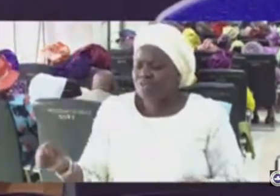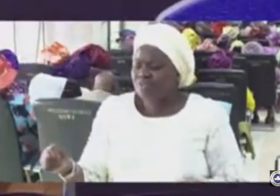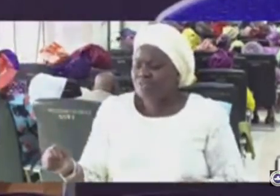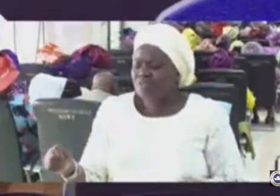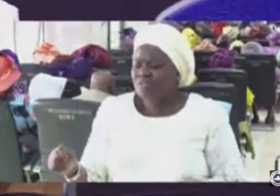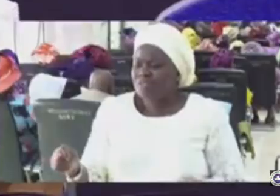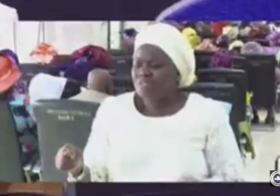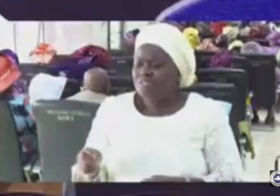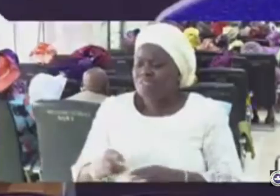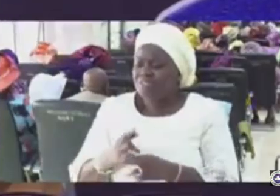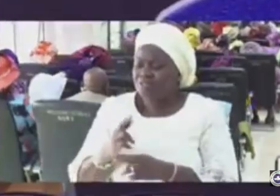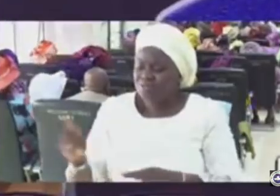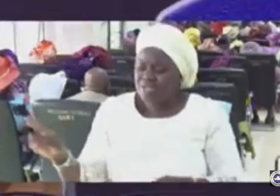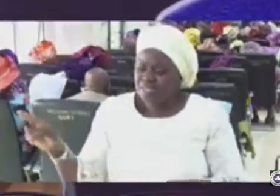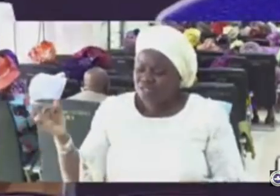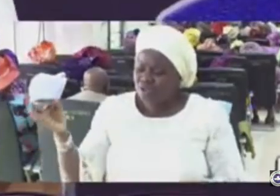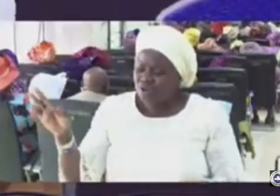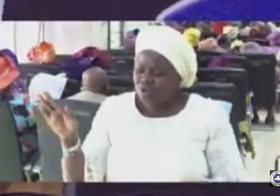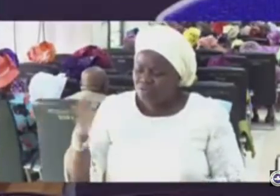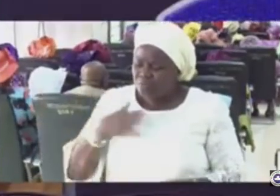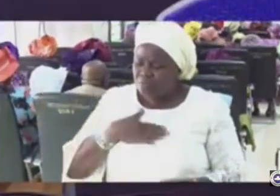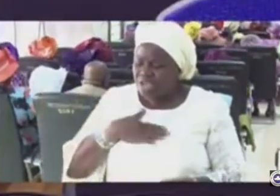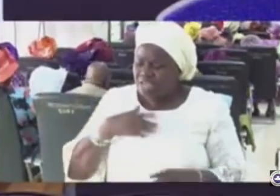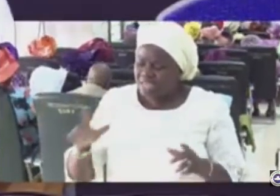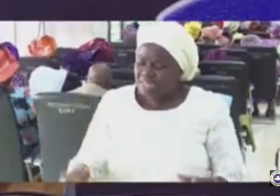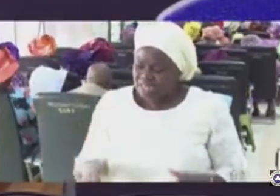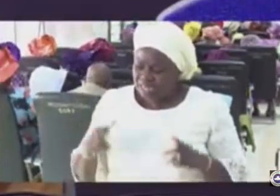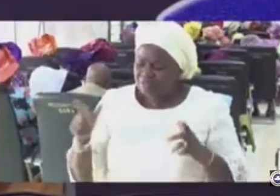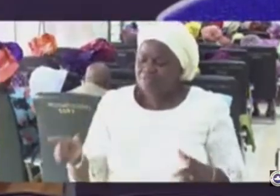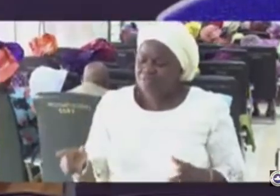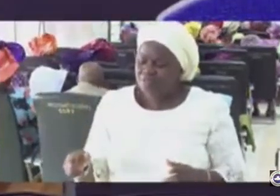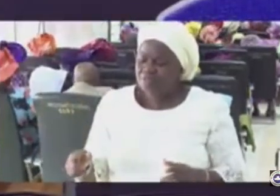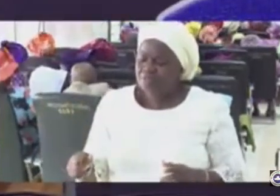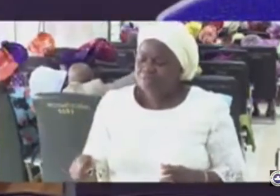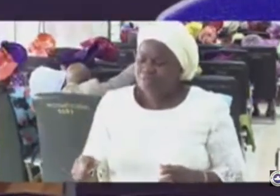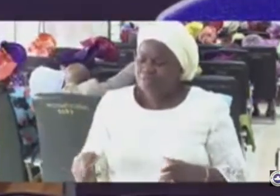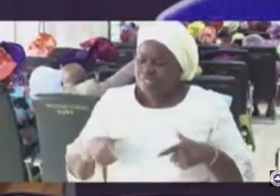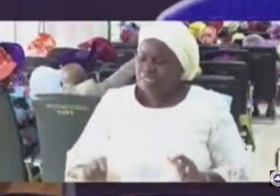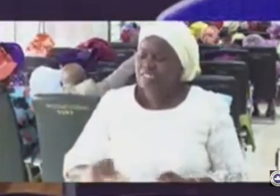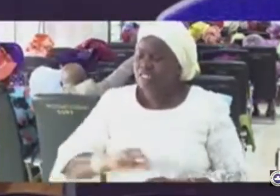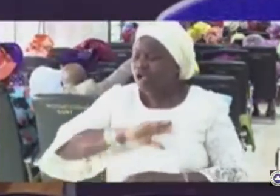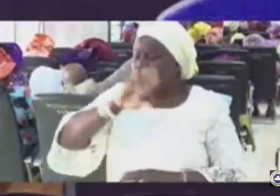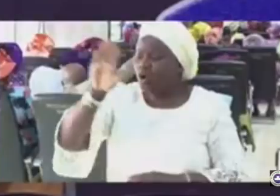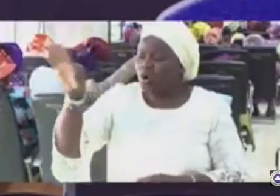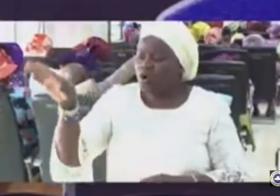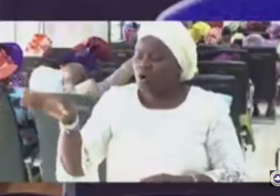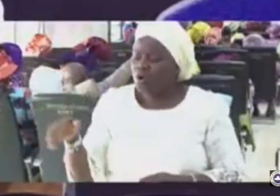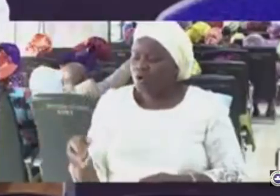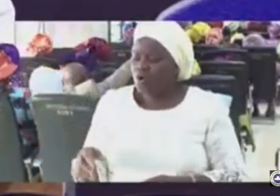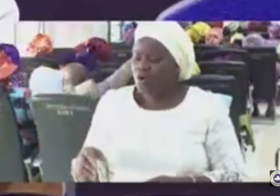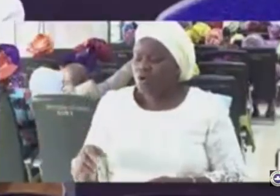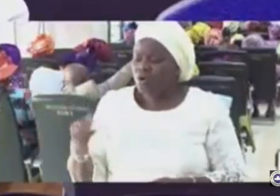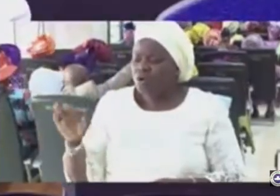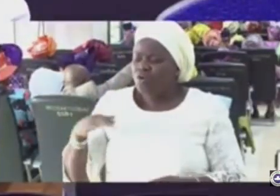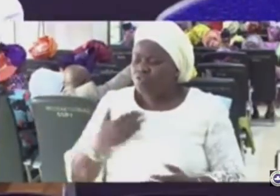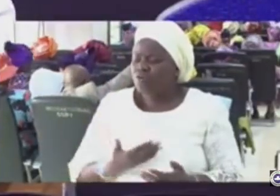soul. Forgive all my sins. And the rest of us, let's stretch our hands towards our new brothers and sisters and intercede for